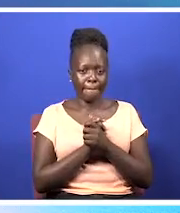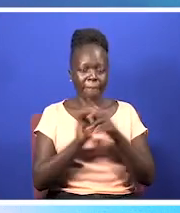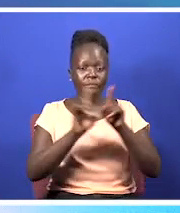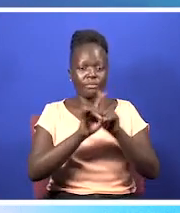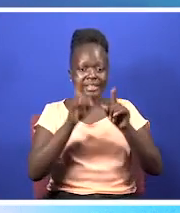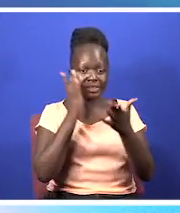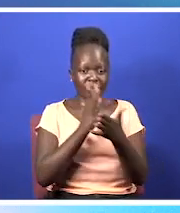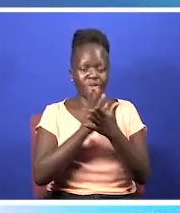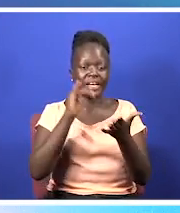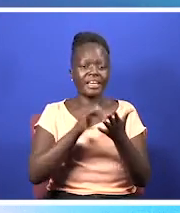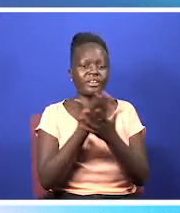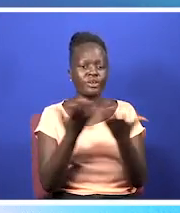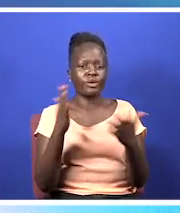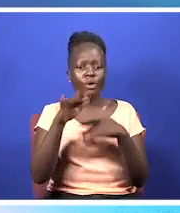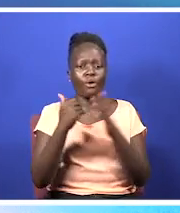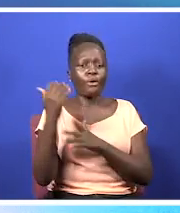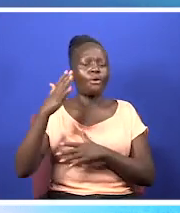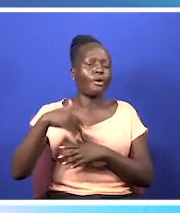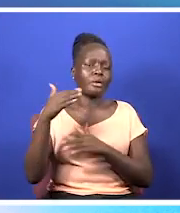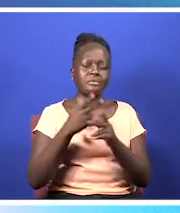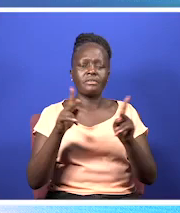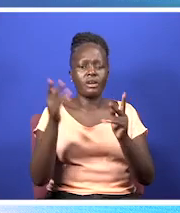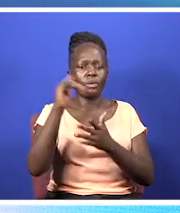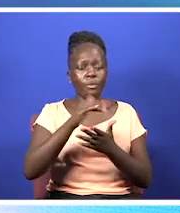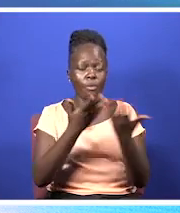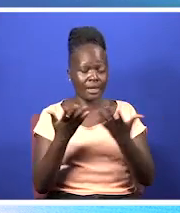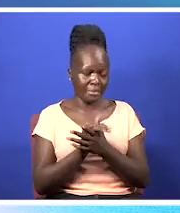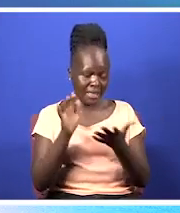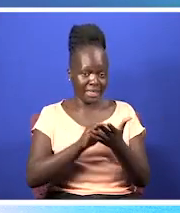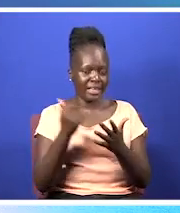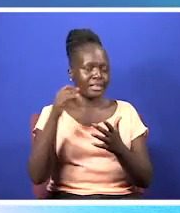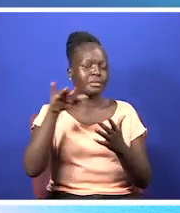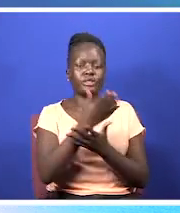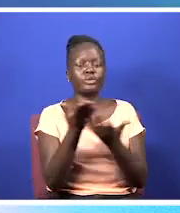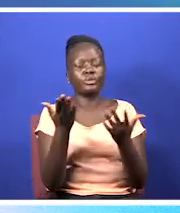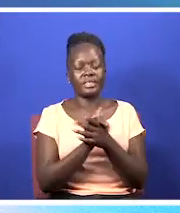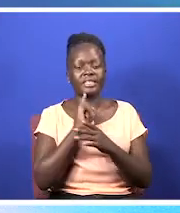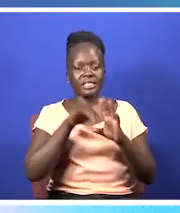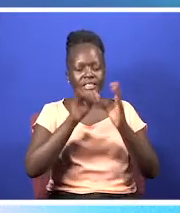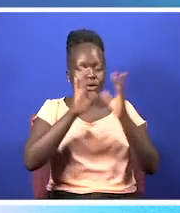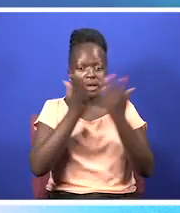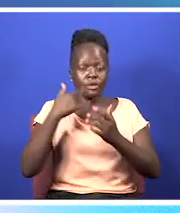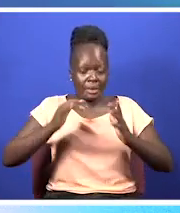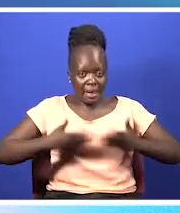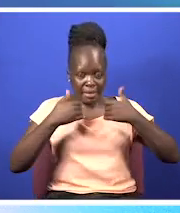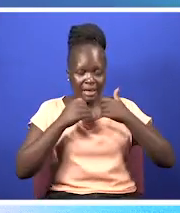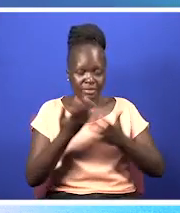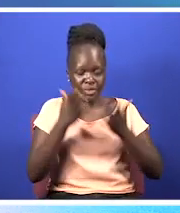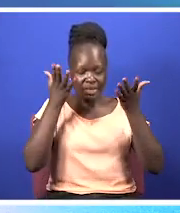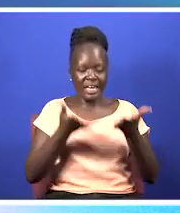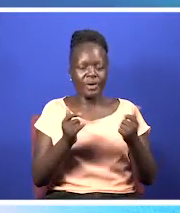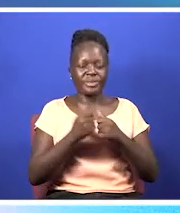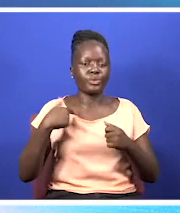countries. But of course, you are always very welcome. Wherever you are in the world, we are delighted to have